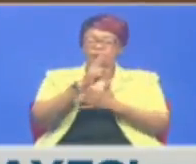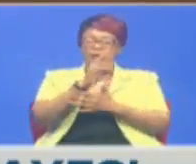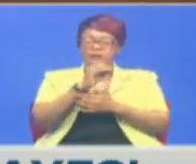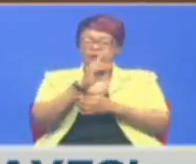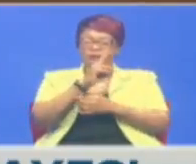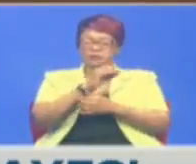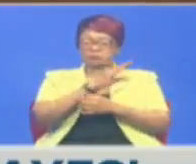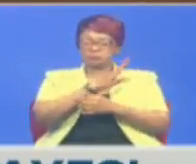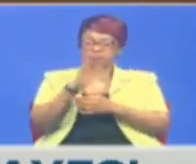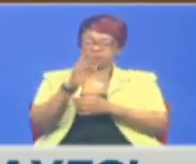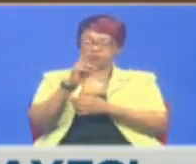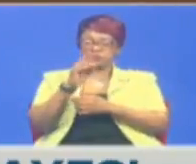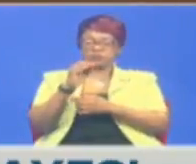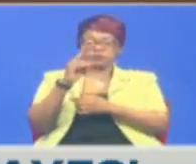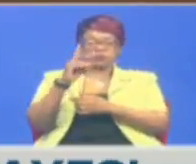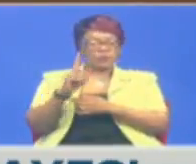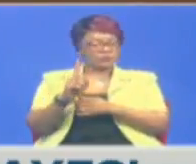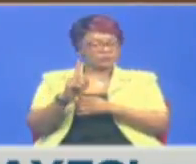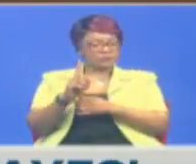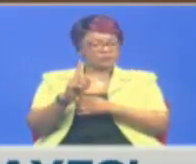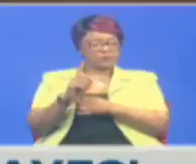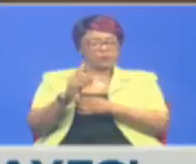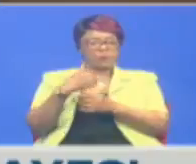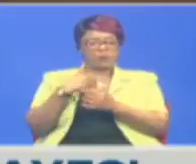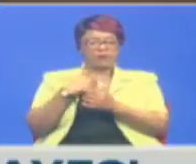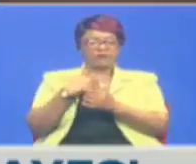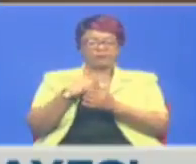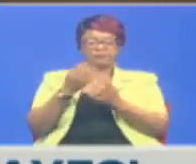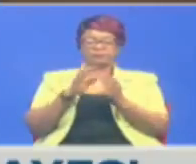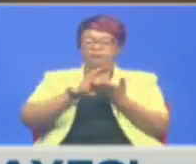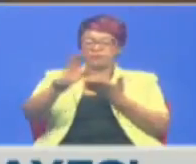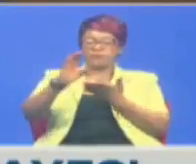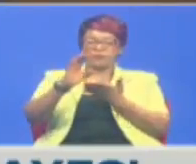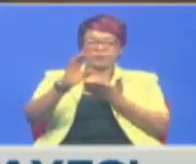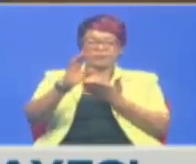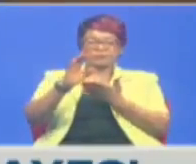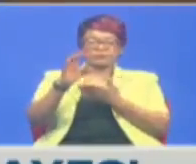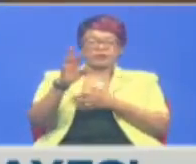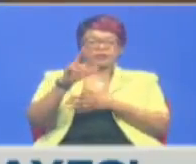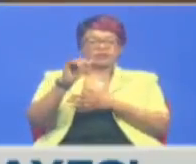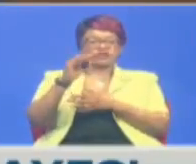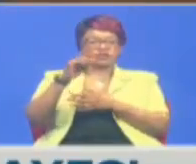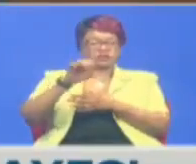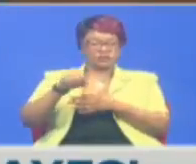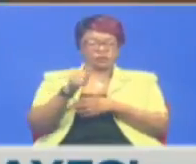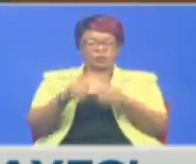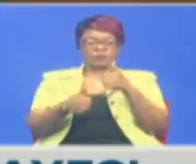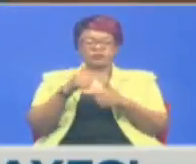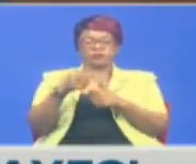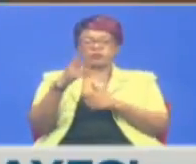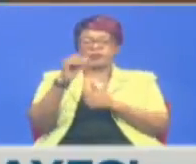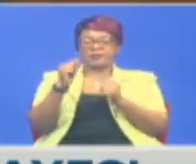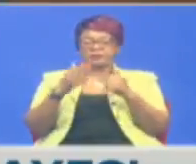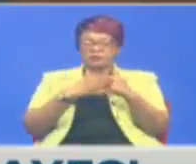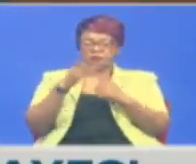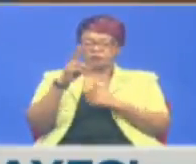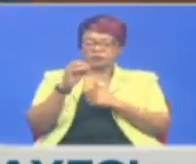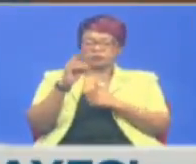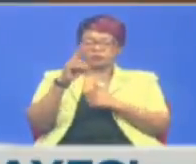2020-2021, the county allocation will be equal to the allocation ratio, which is